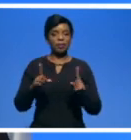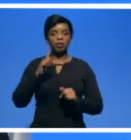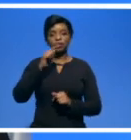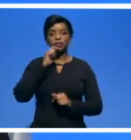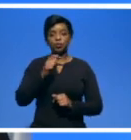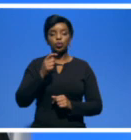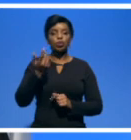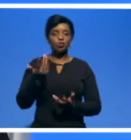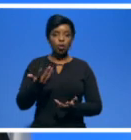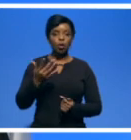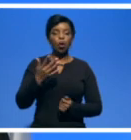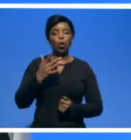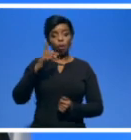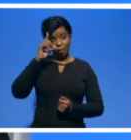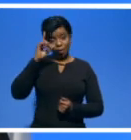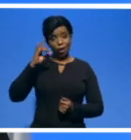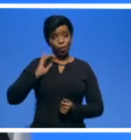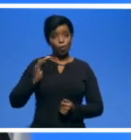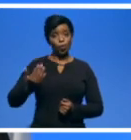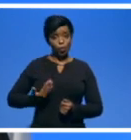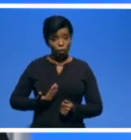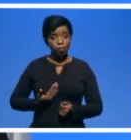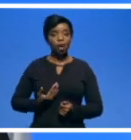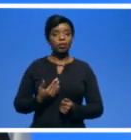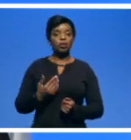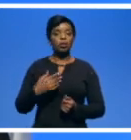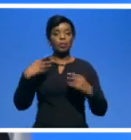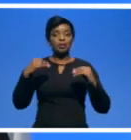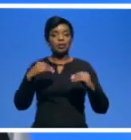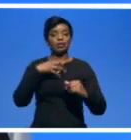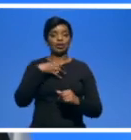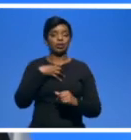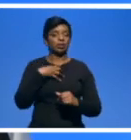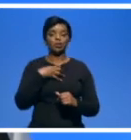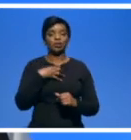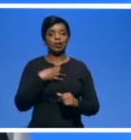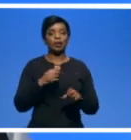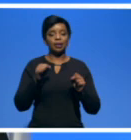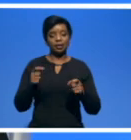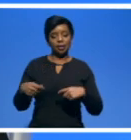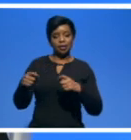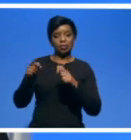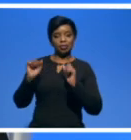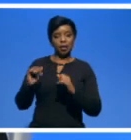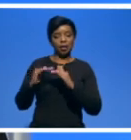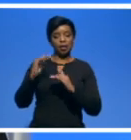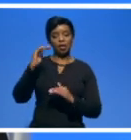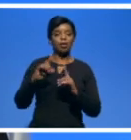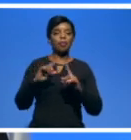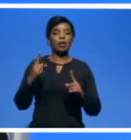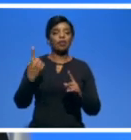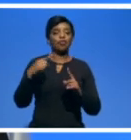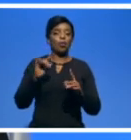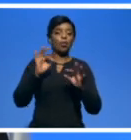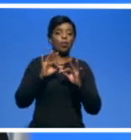towards Black women-owned businesses. So although they had the highest spend, it was not necessarily that those that spend was going to women-owned businesses.